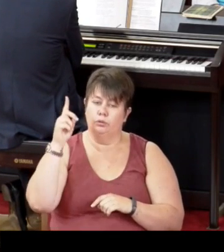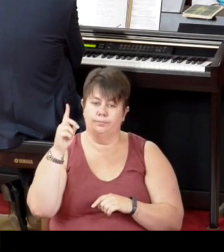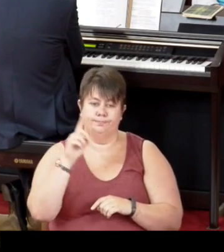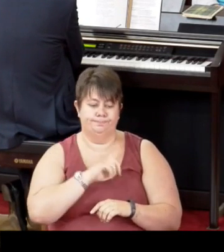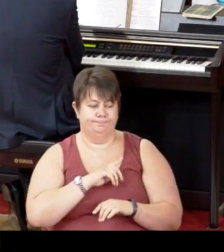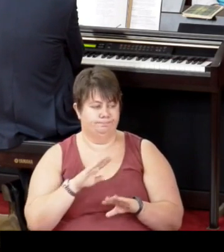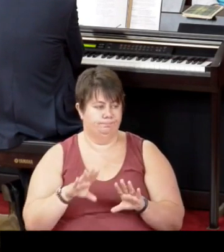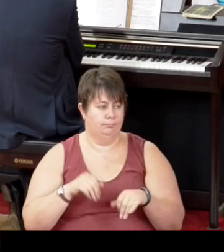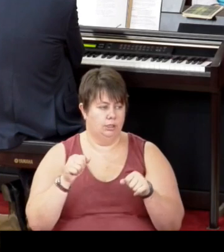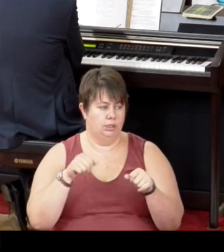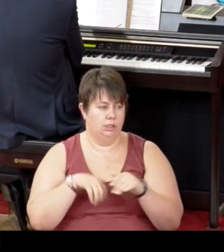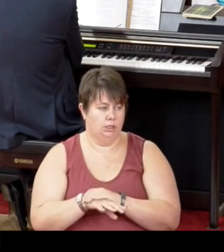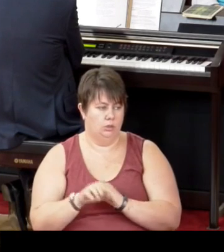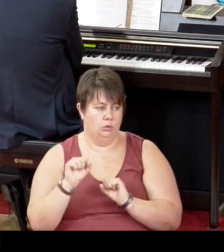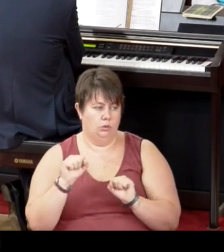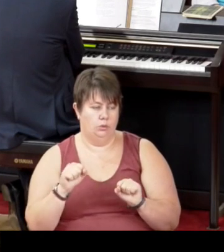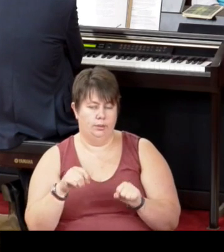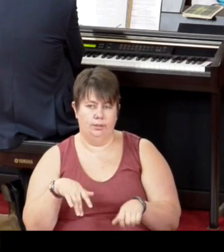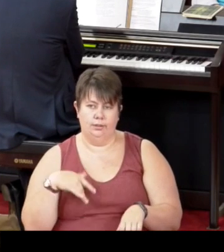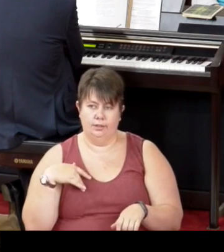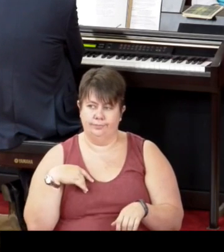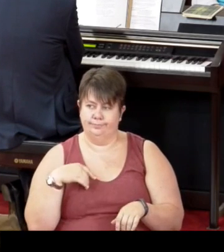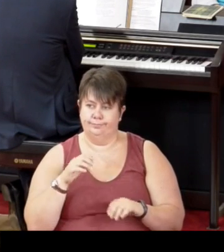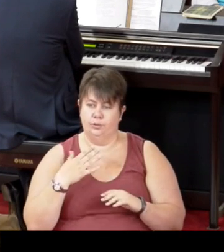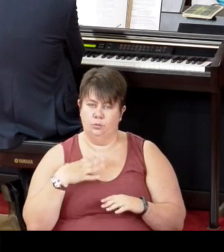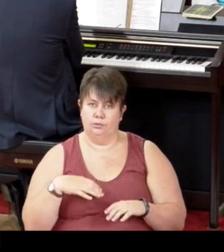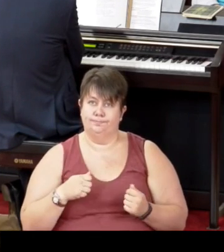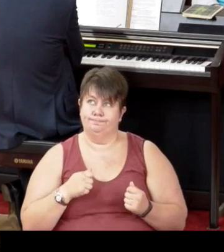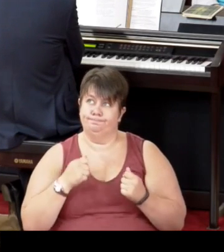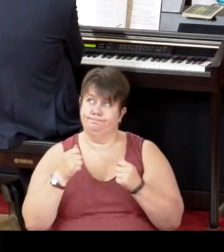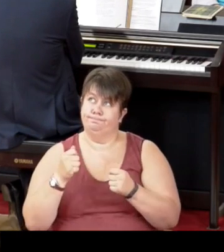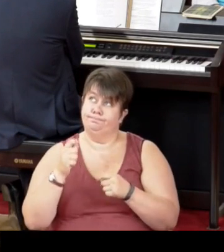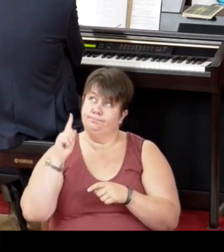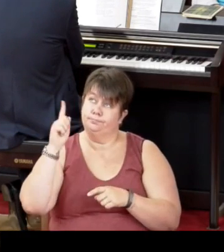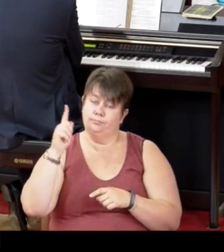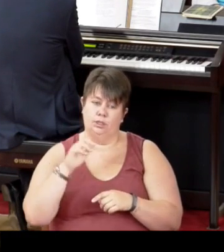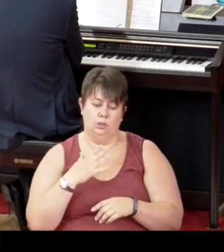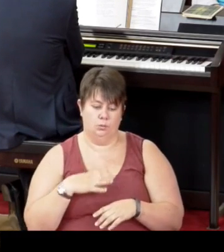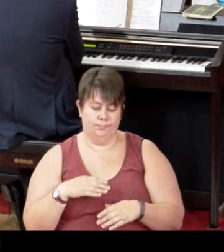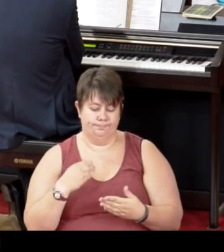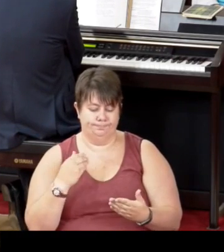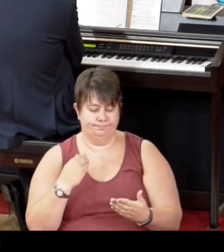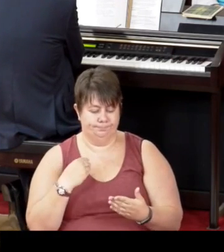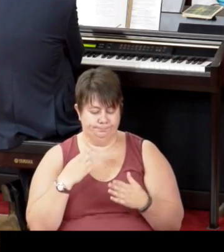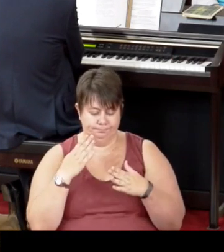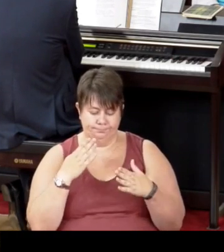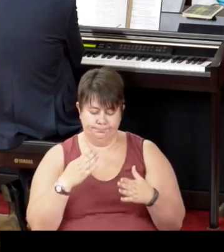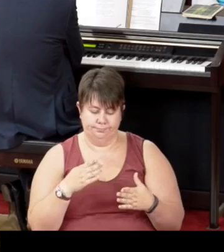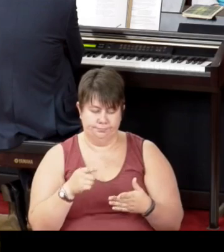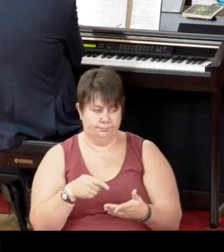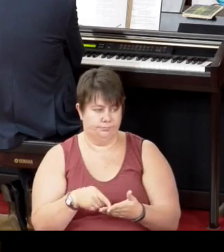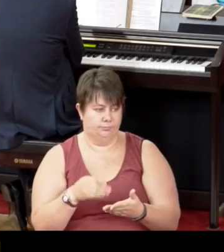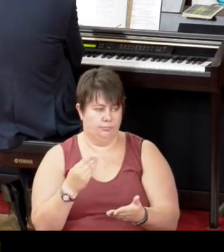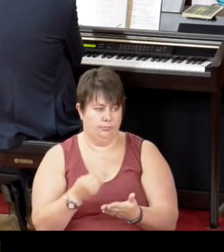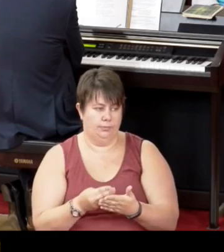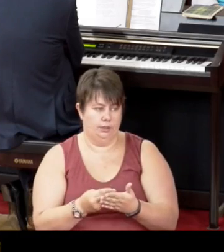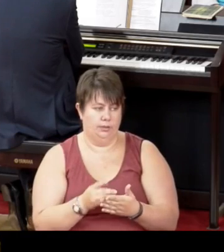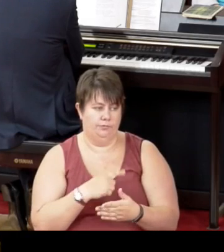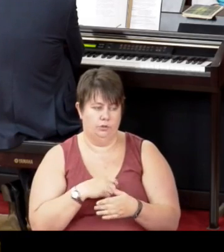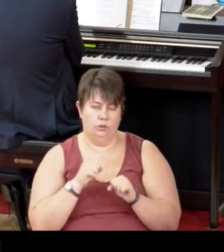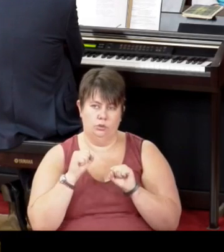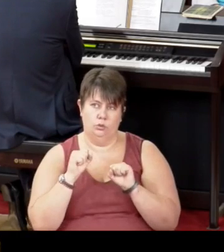you bestow on us, we give back to you. We therefore dedicate this offering to you and to the work of your